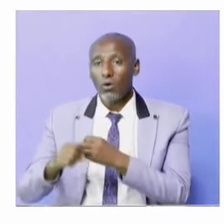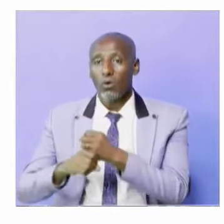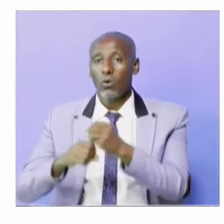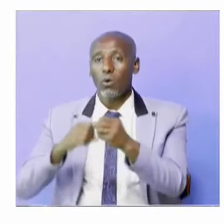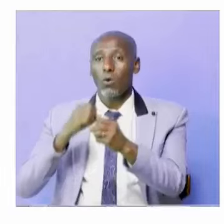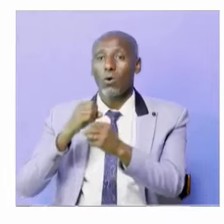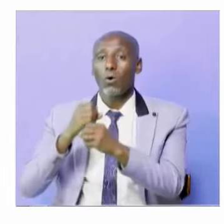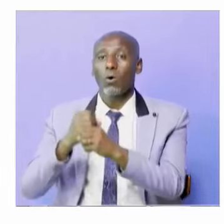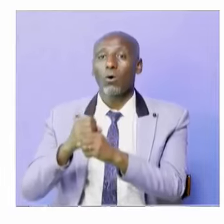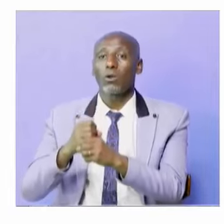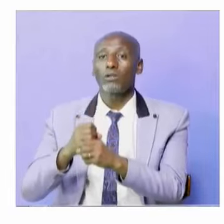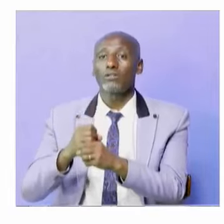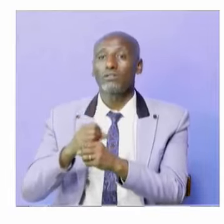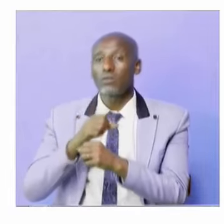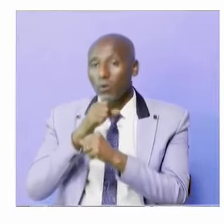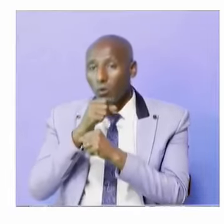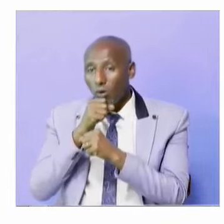how old are you?